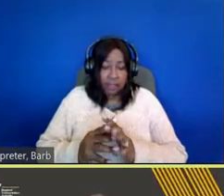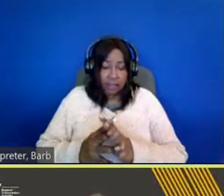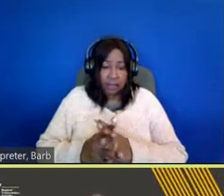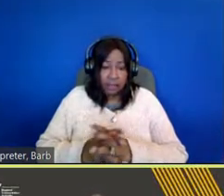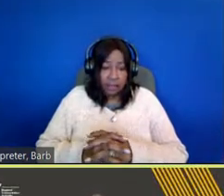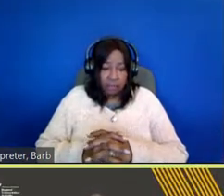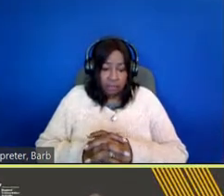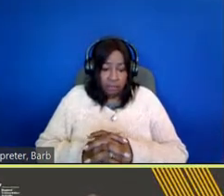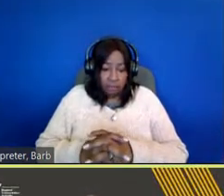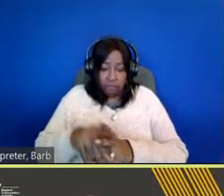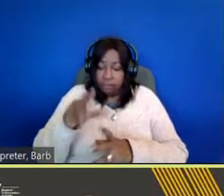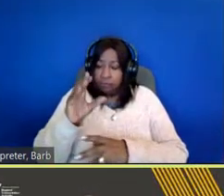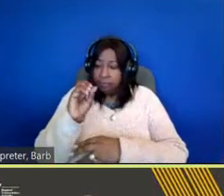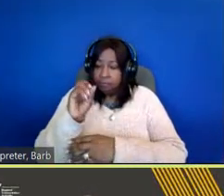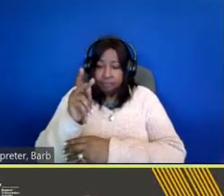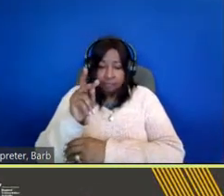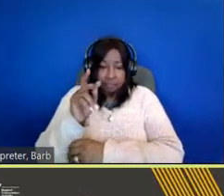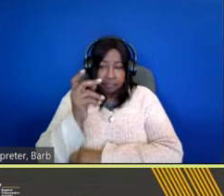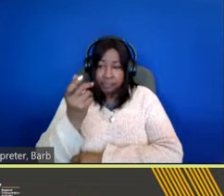Okay.